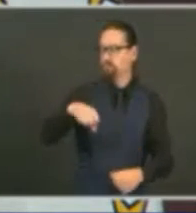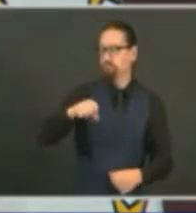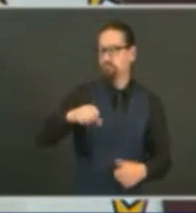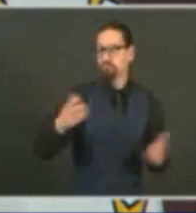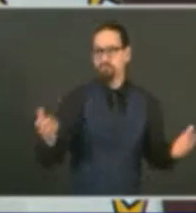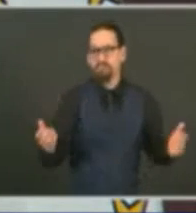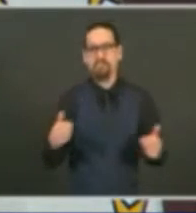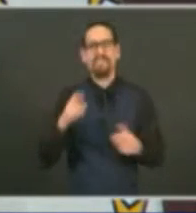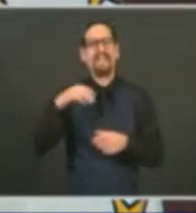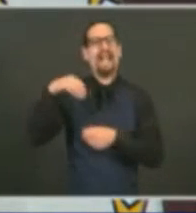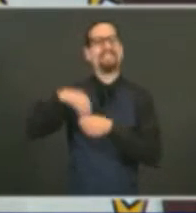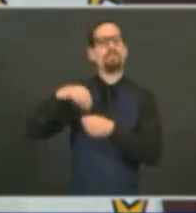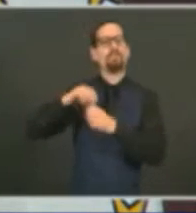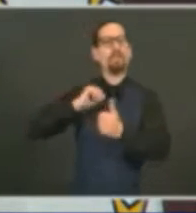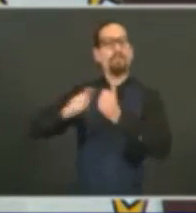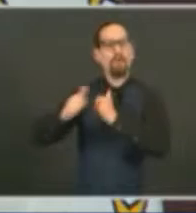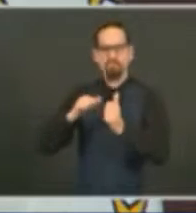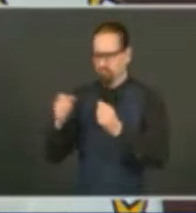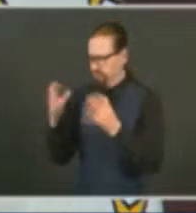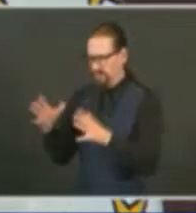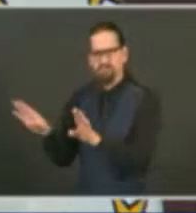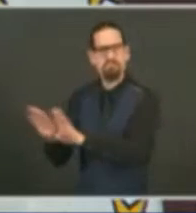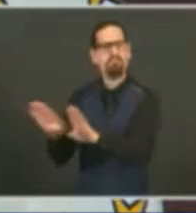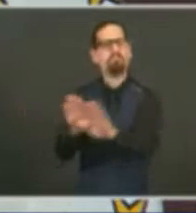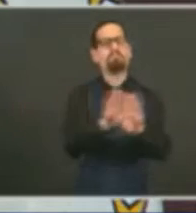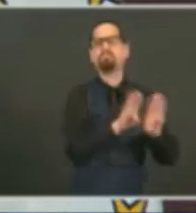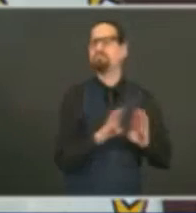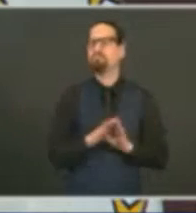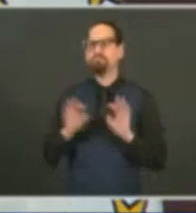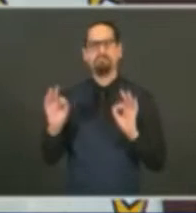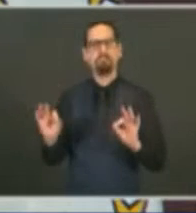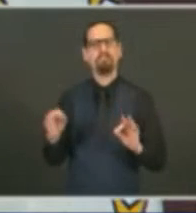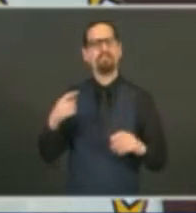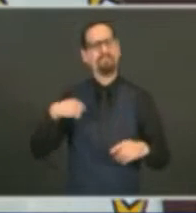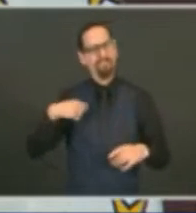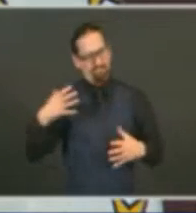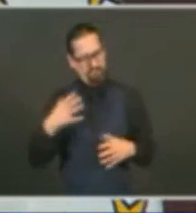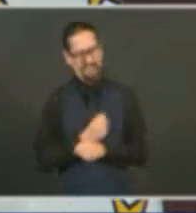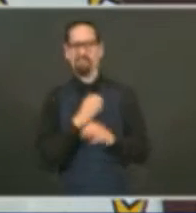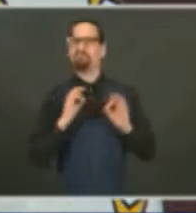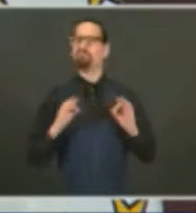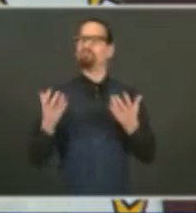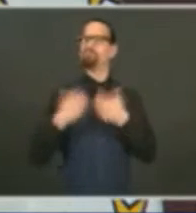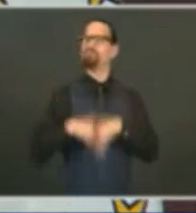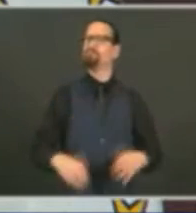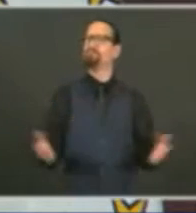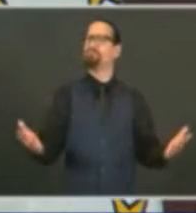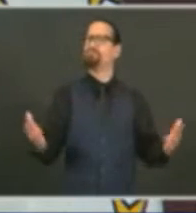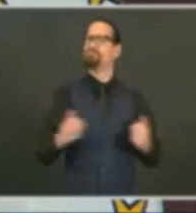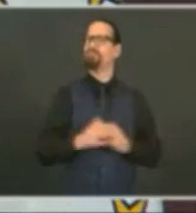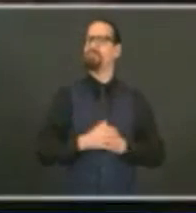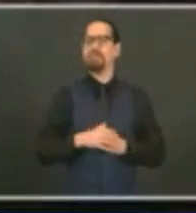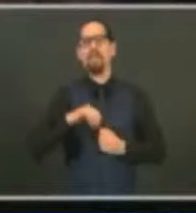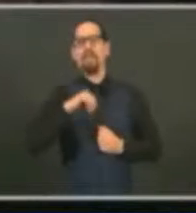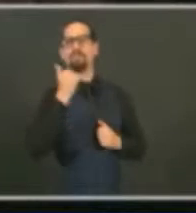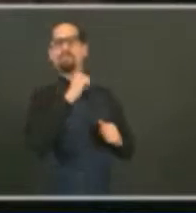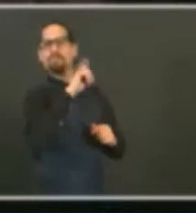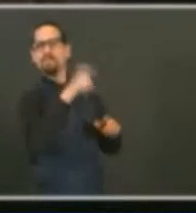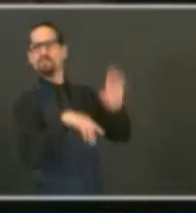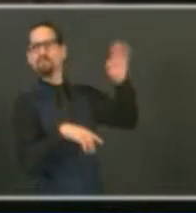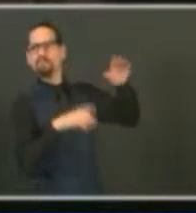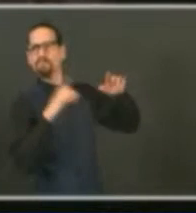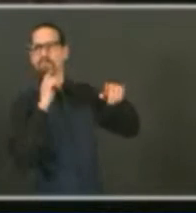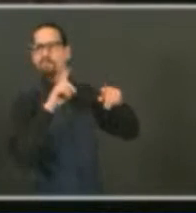Rhode Island are closed. And so that's a win. Governor, just to your announcement at the very end of your